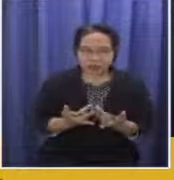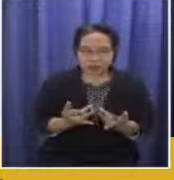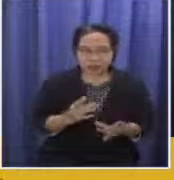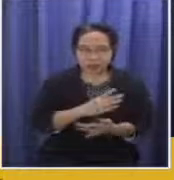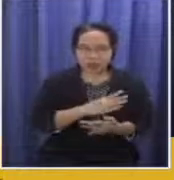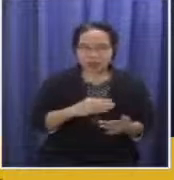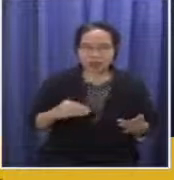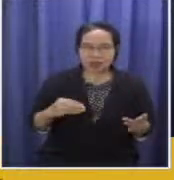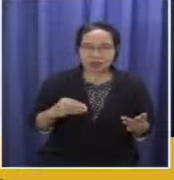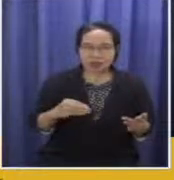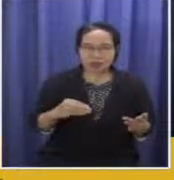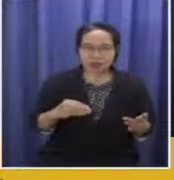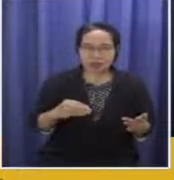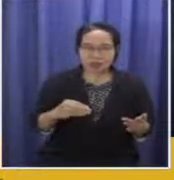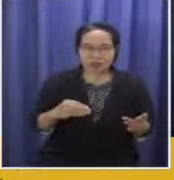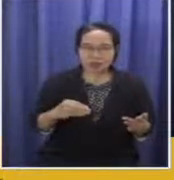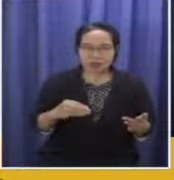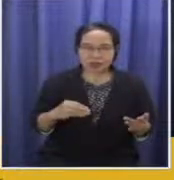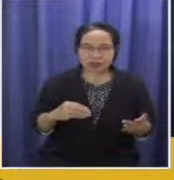and